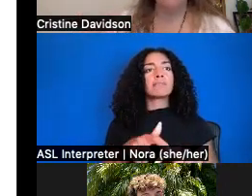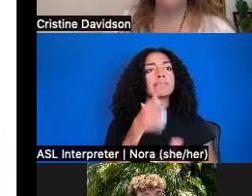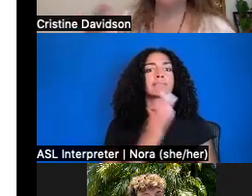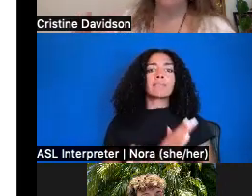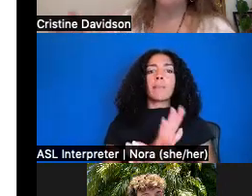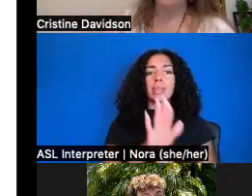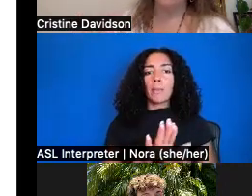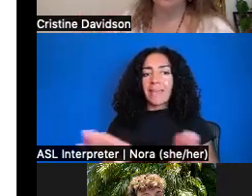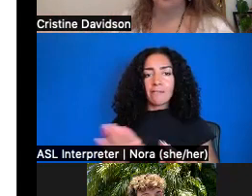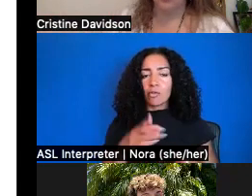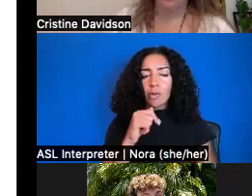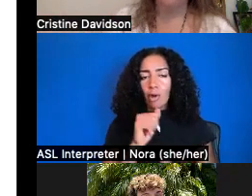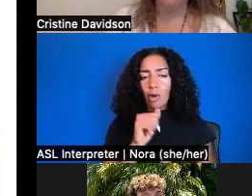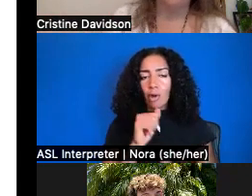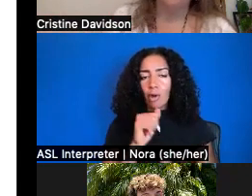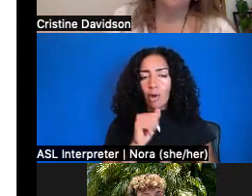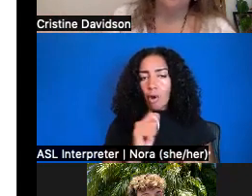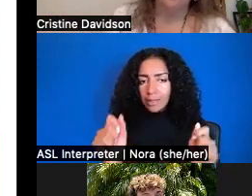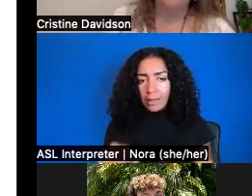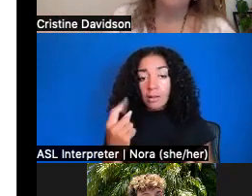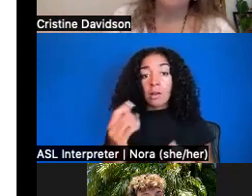our advocacy, we would take that into account.